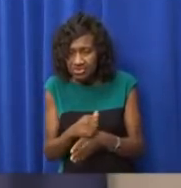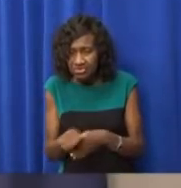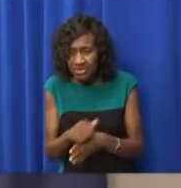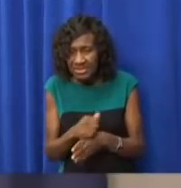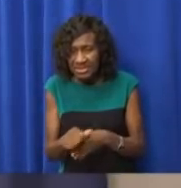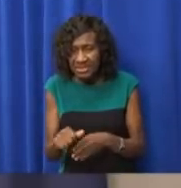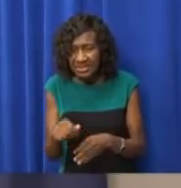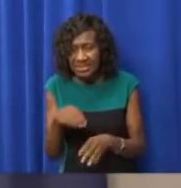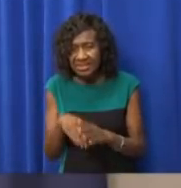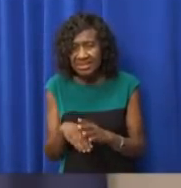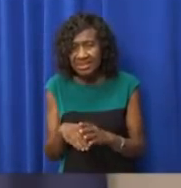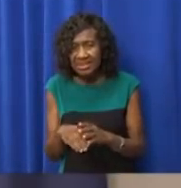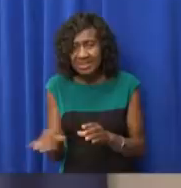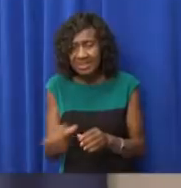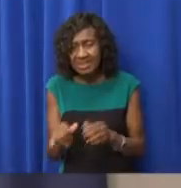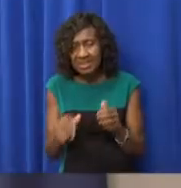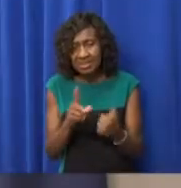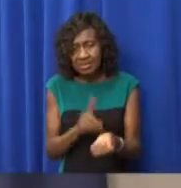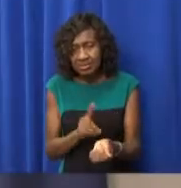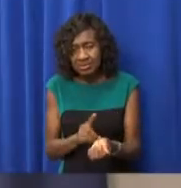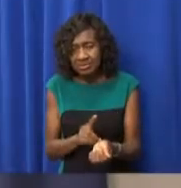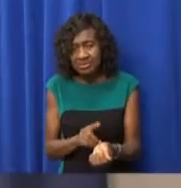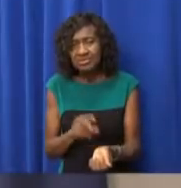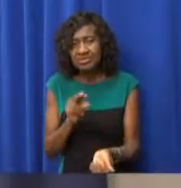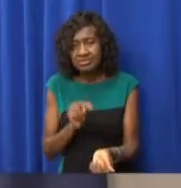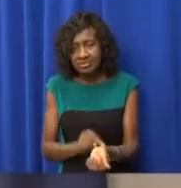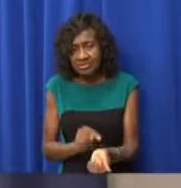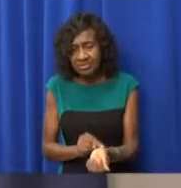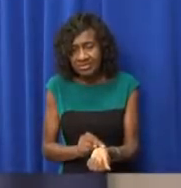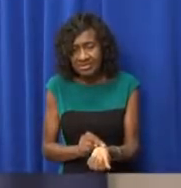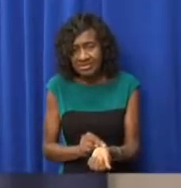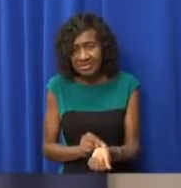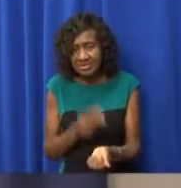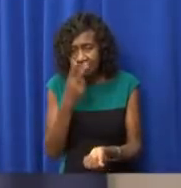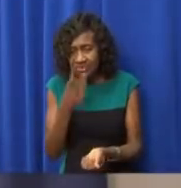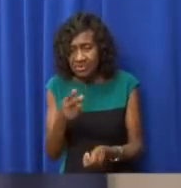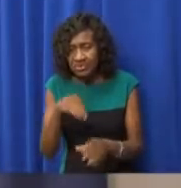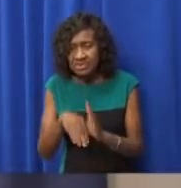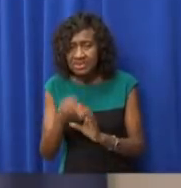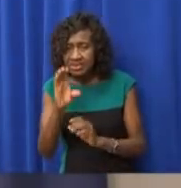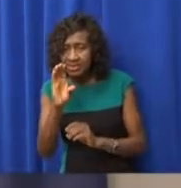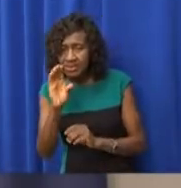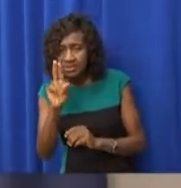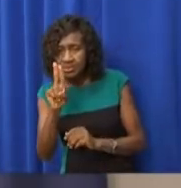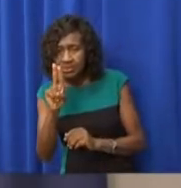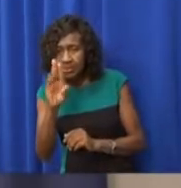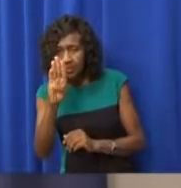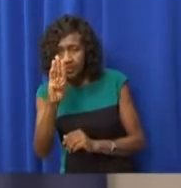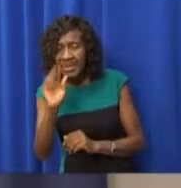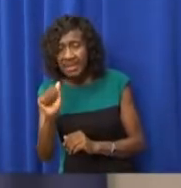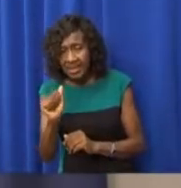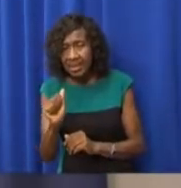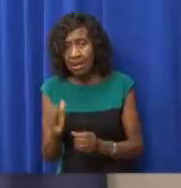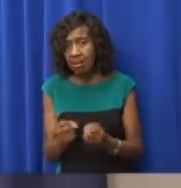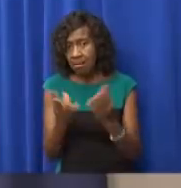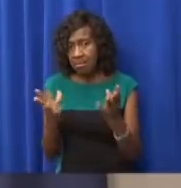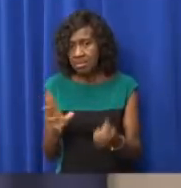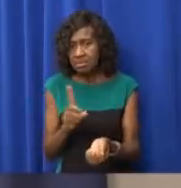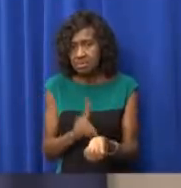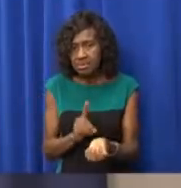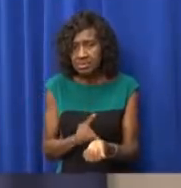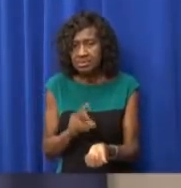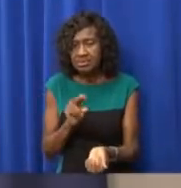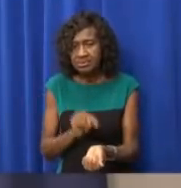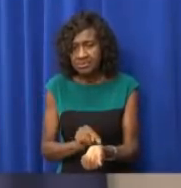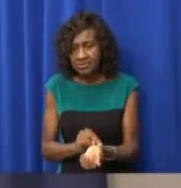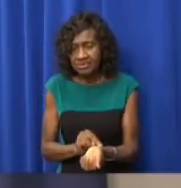nurses. And we see now Cuba has a lot of doctors and nurses and medical staff. And I think at some point the conversation has to be